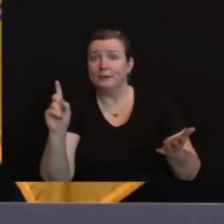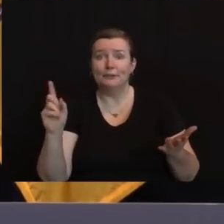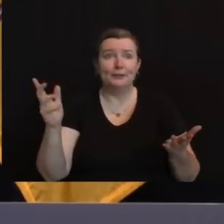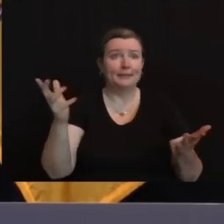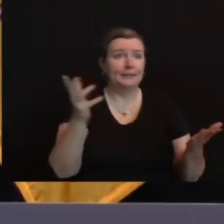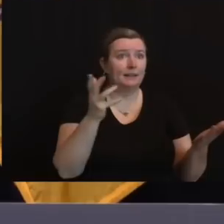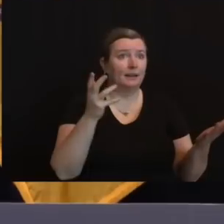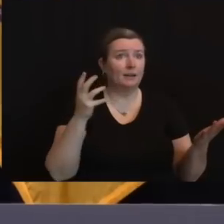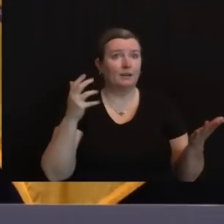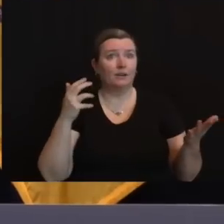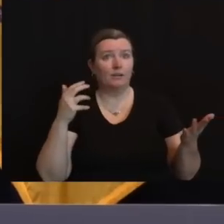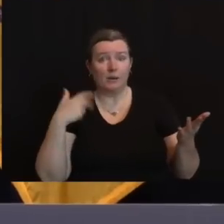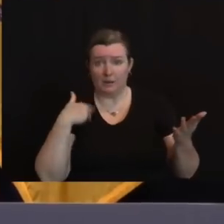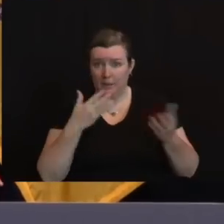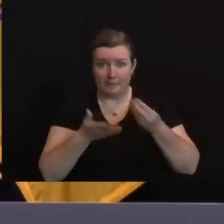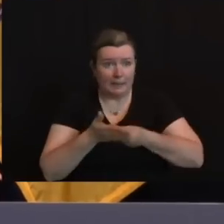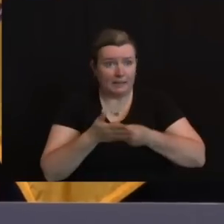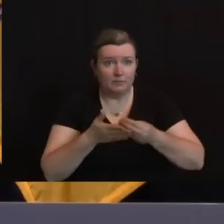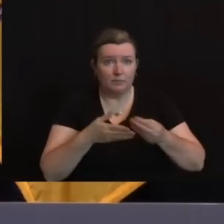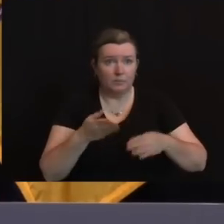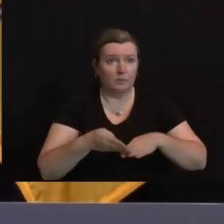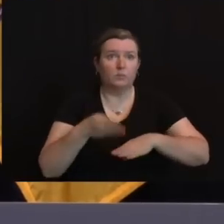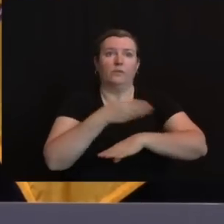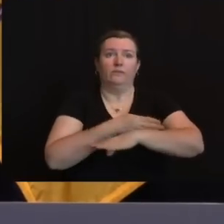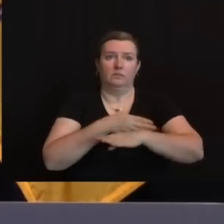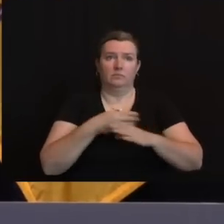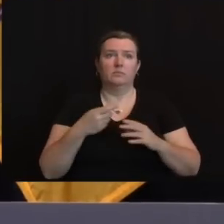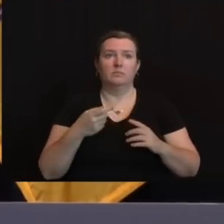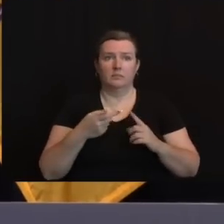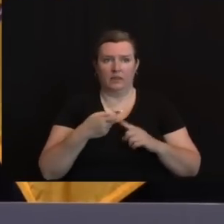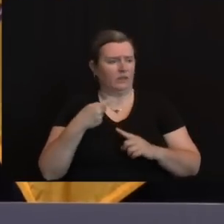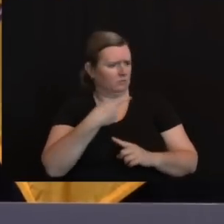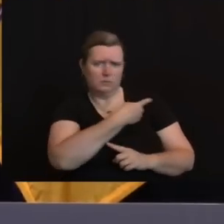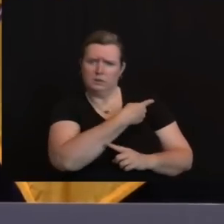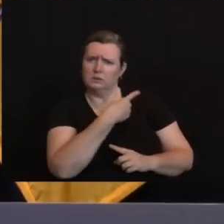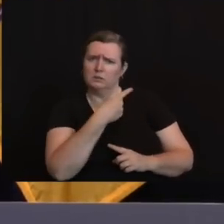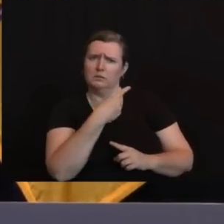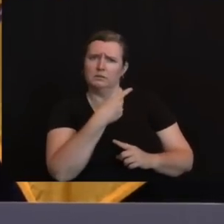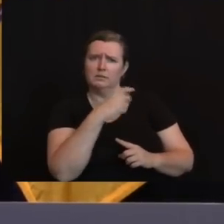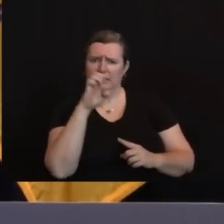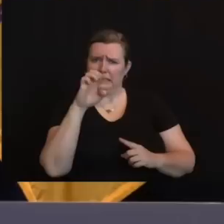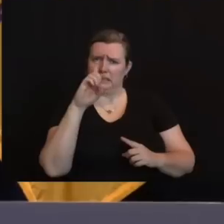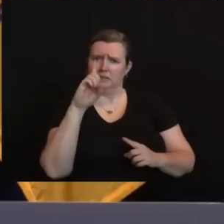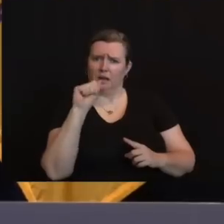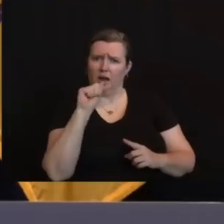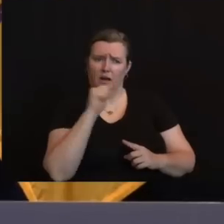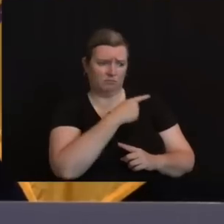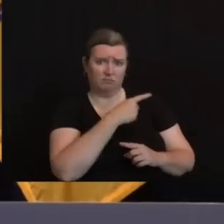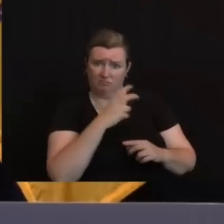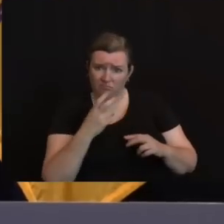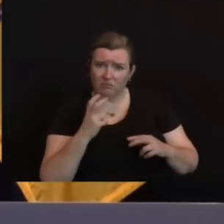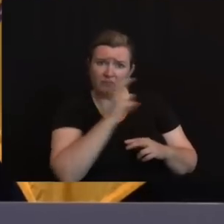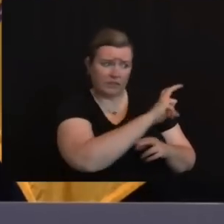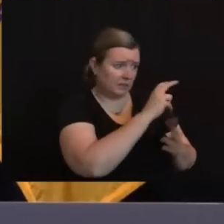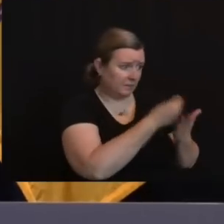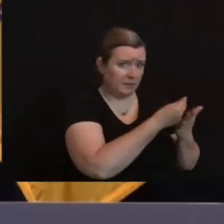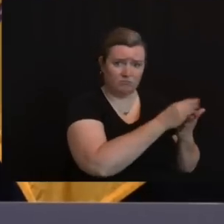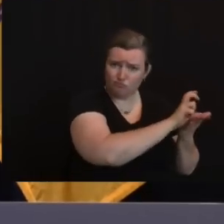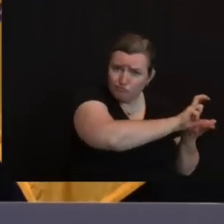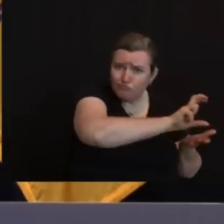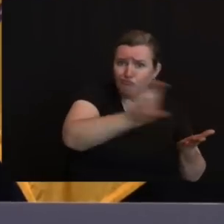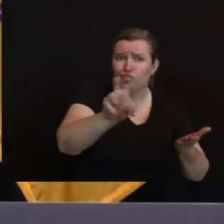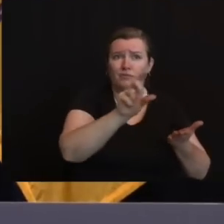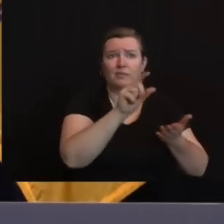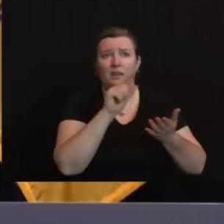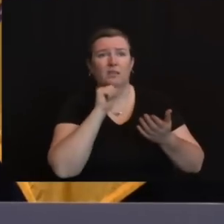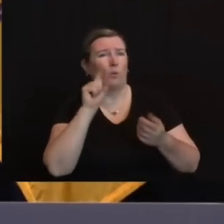robust? And it's exactly in that neighborhood. It's the EDA and other, as you mentioned, it's not all cash, it's technical,